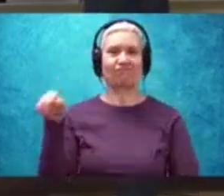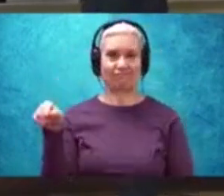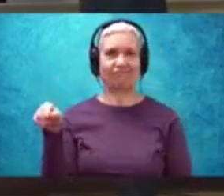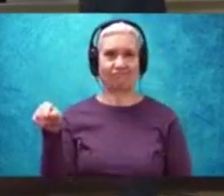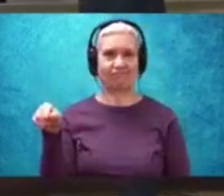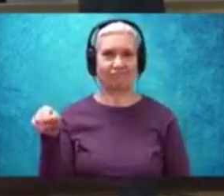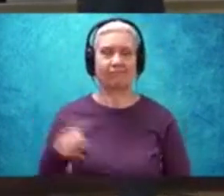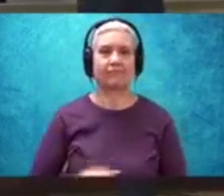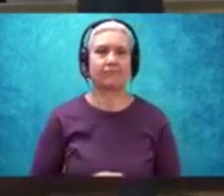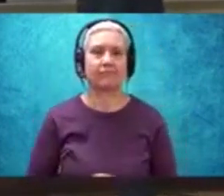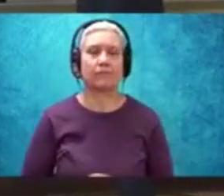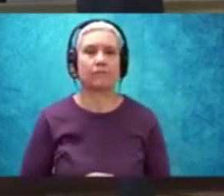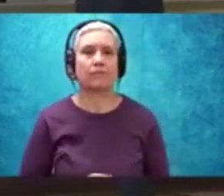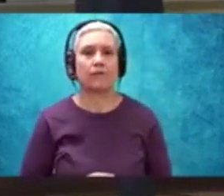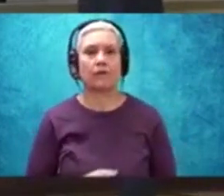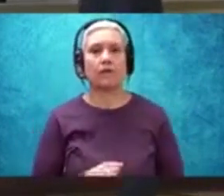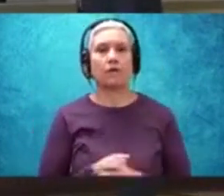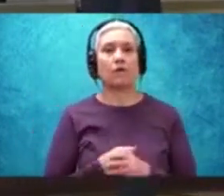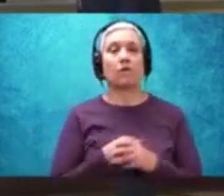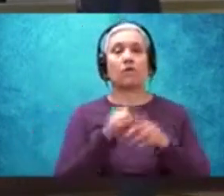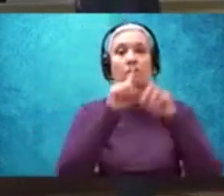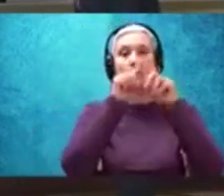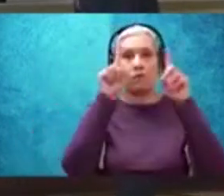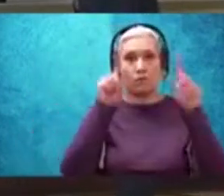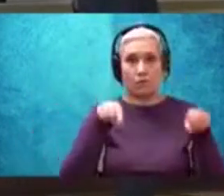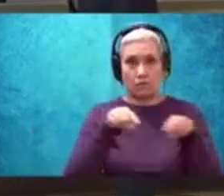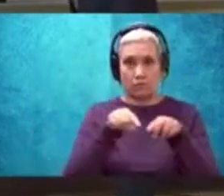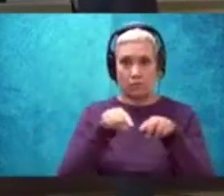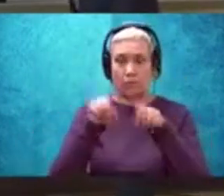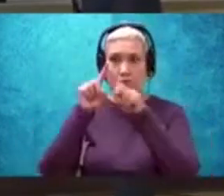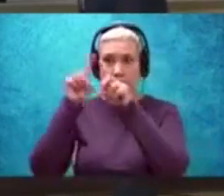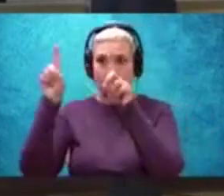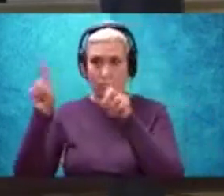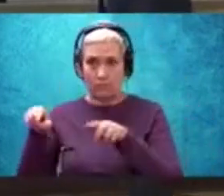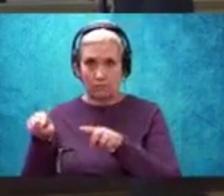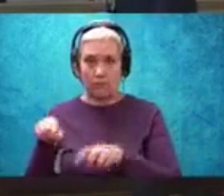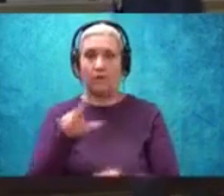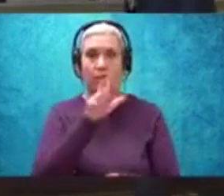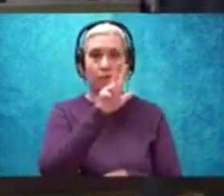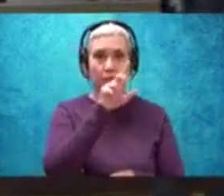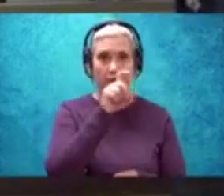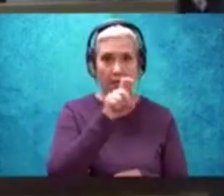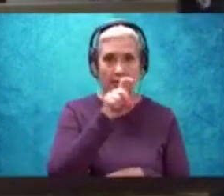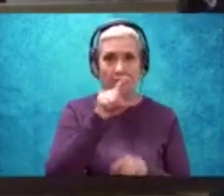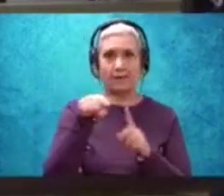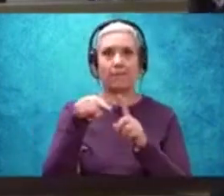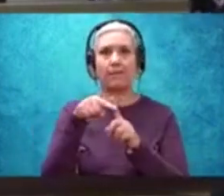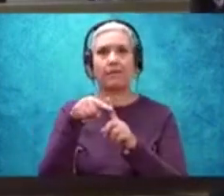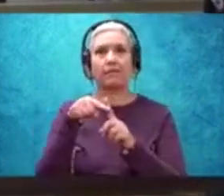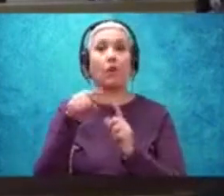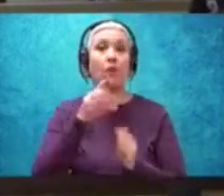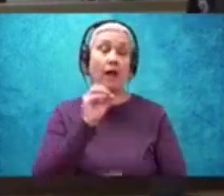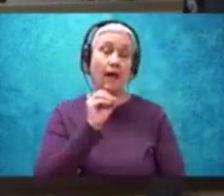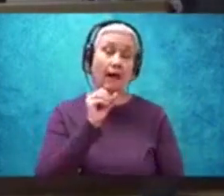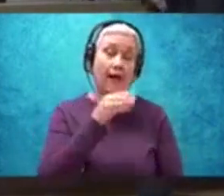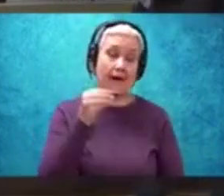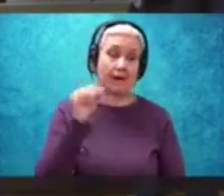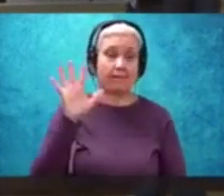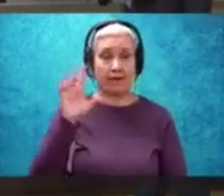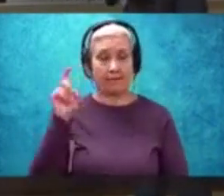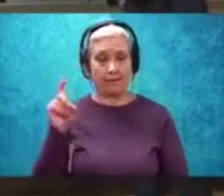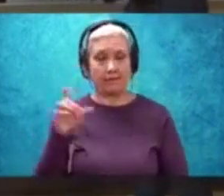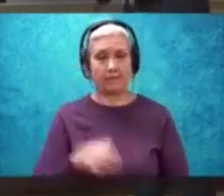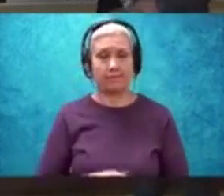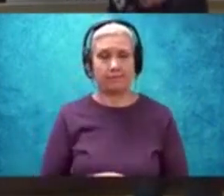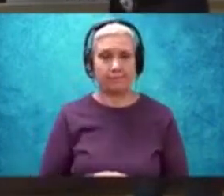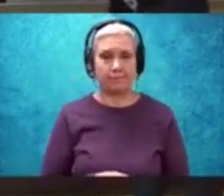So these two squares must then be 3x and 5x. But now we're still looking for what